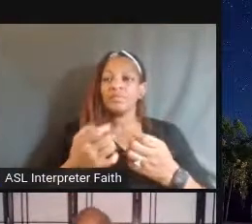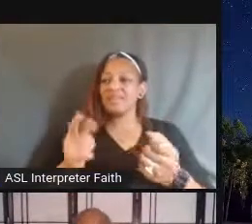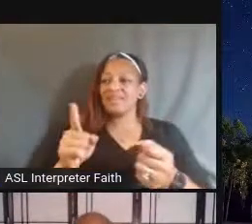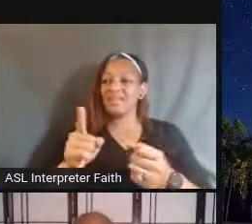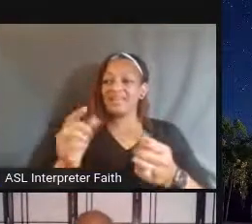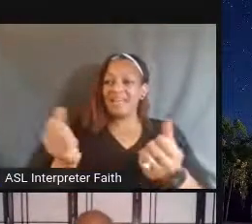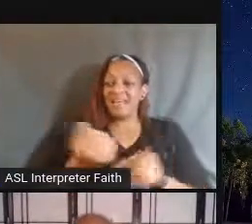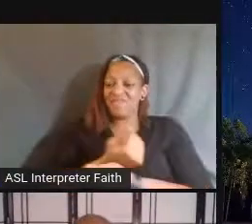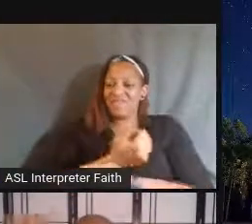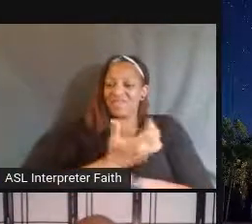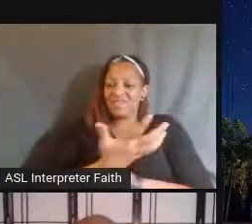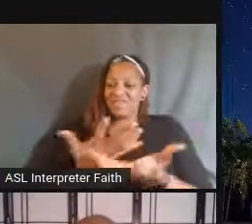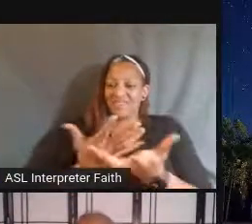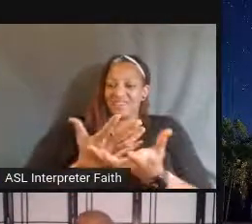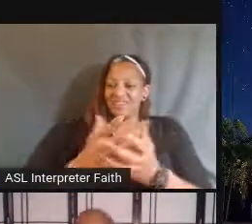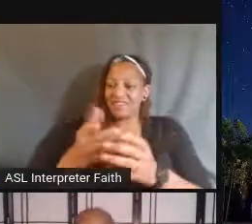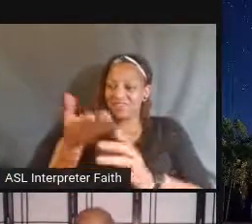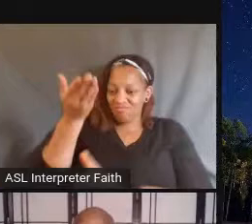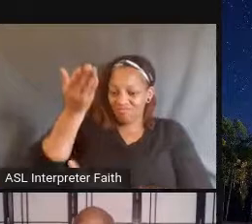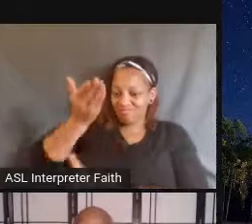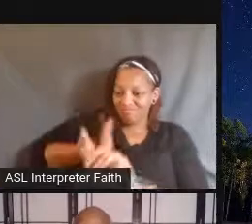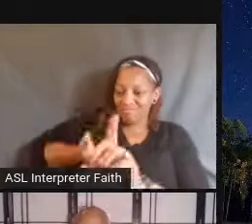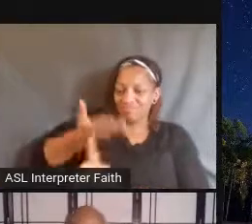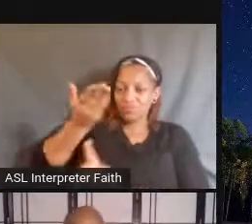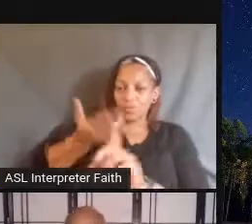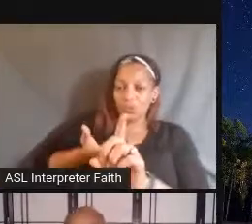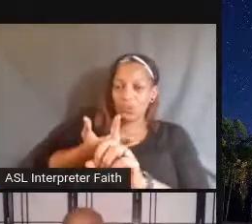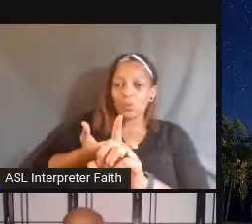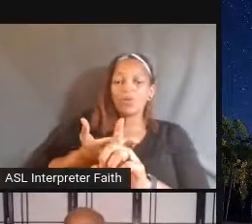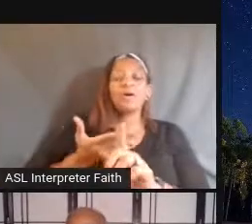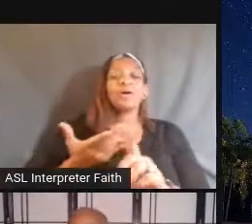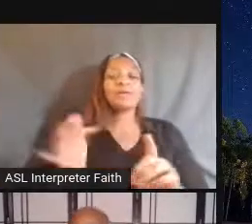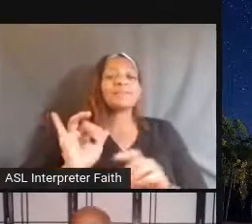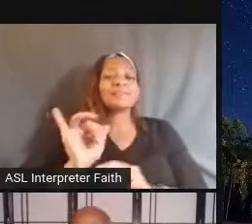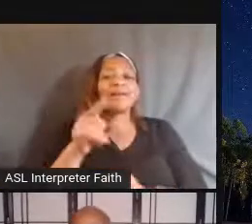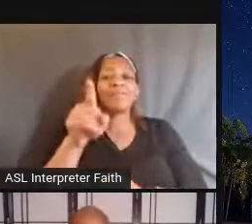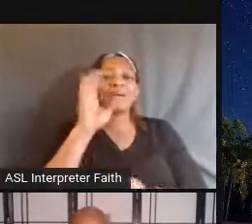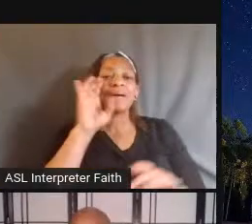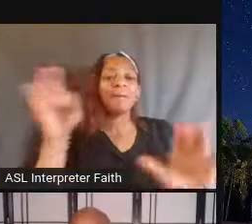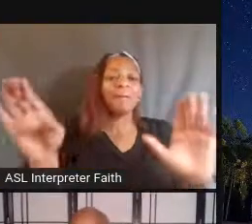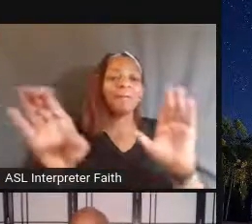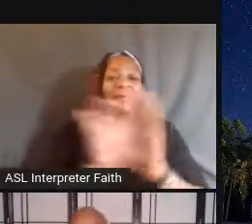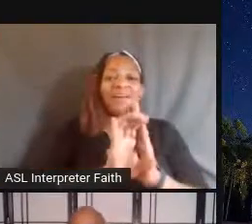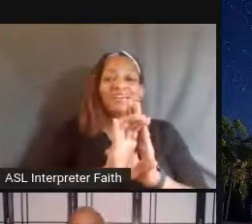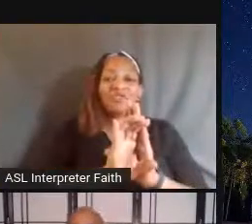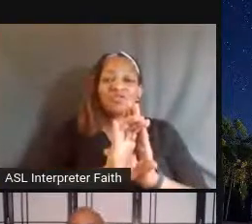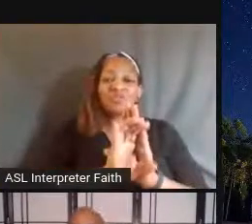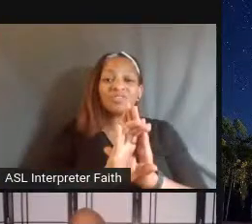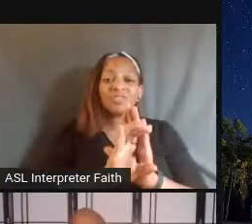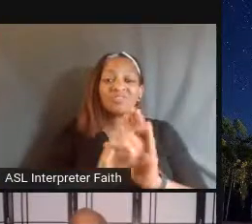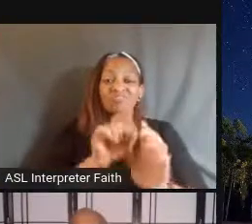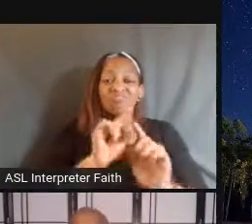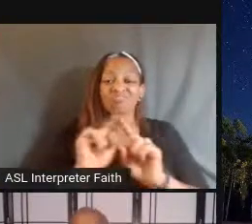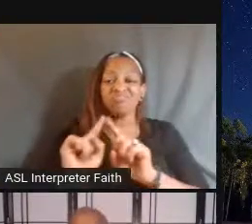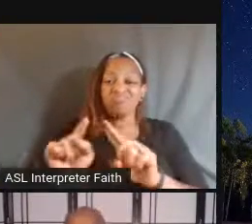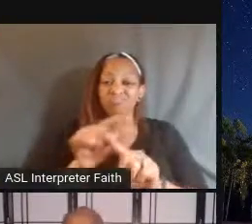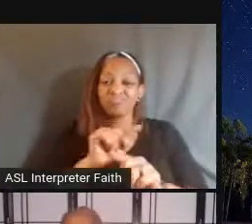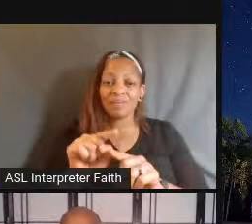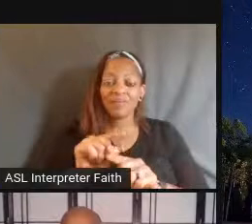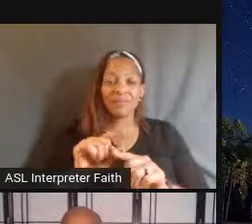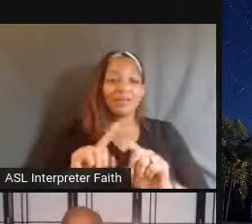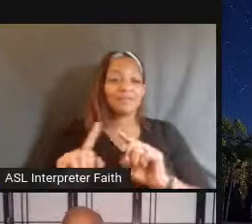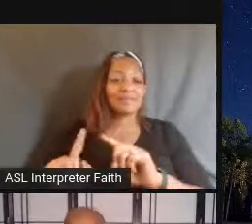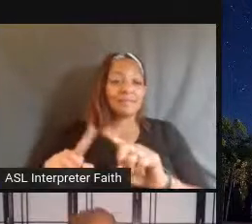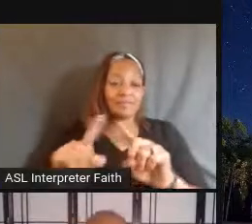comprise you, this thing called you, is just like this vast, any of these vast